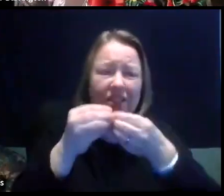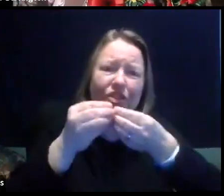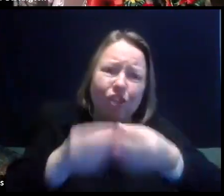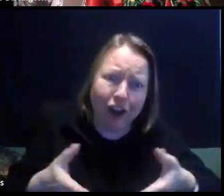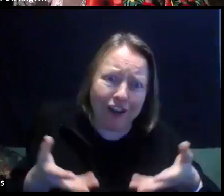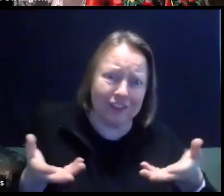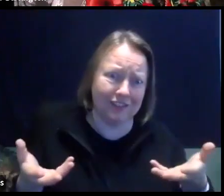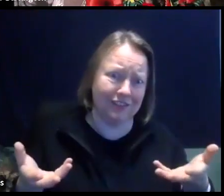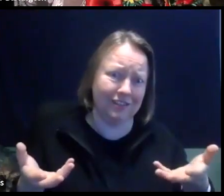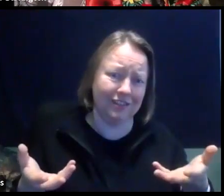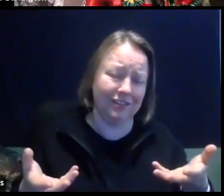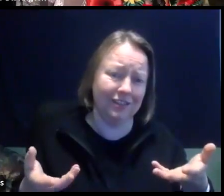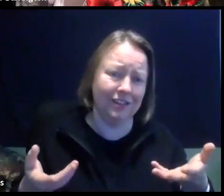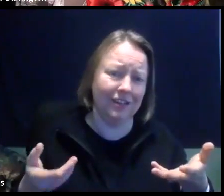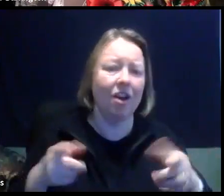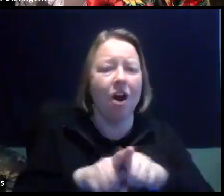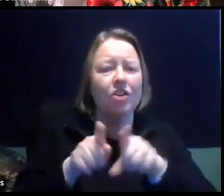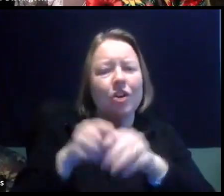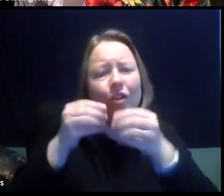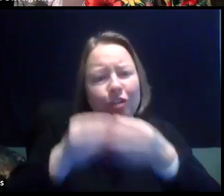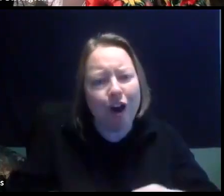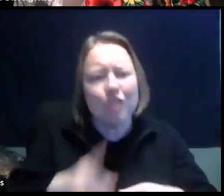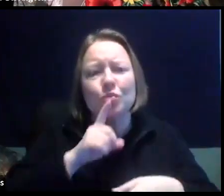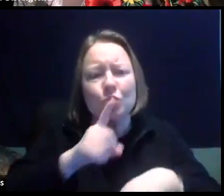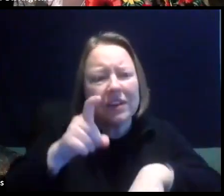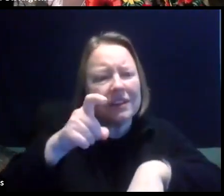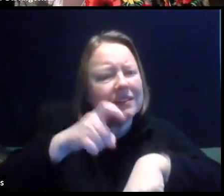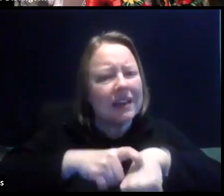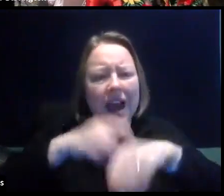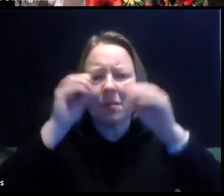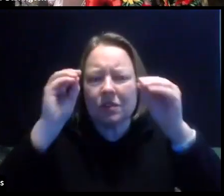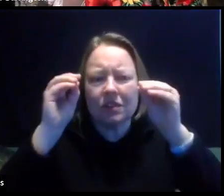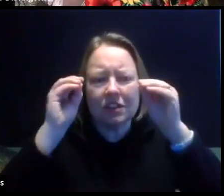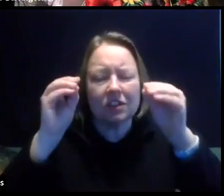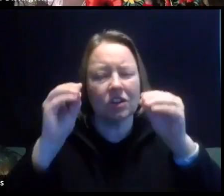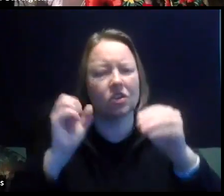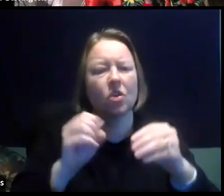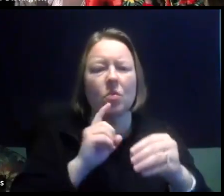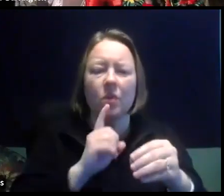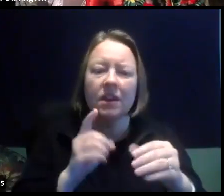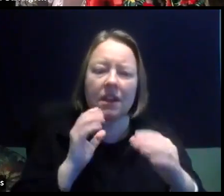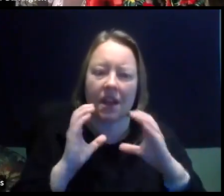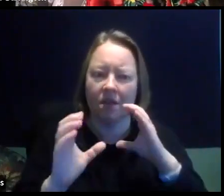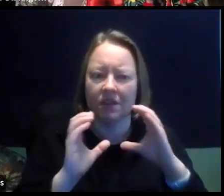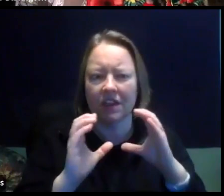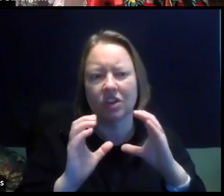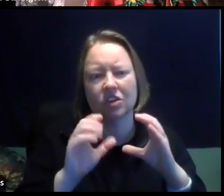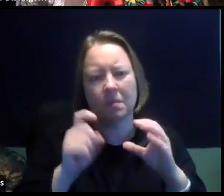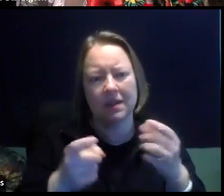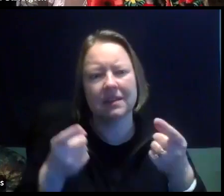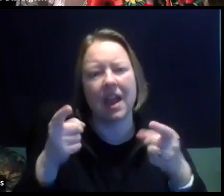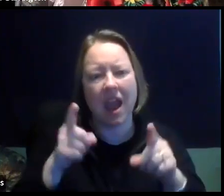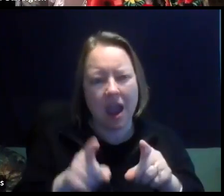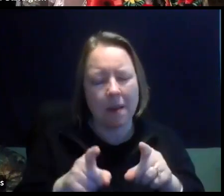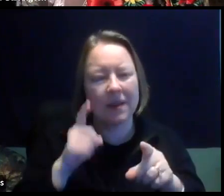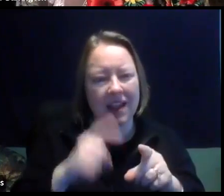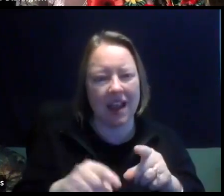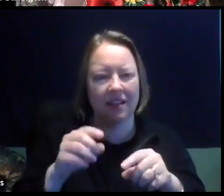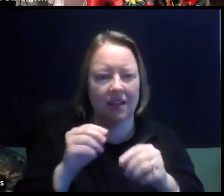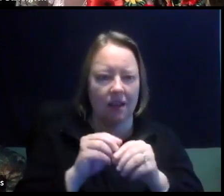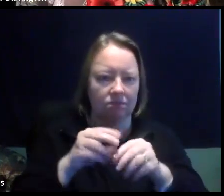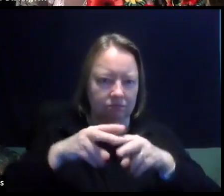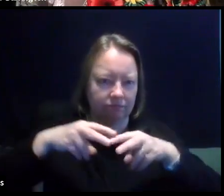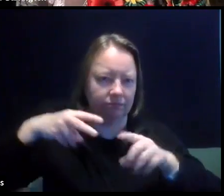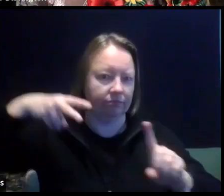to real-time instruction. So the conversation really has to occur at the macro level.